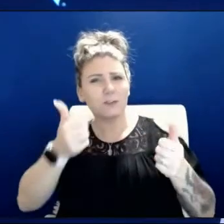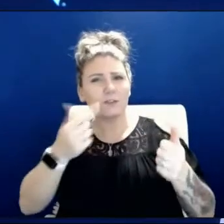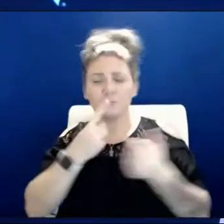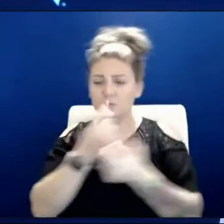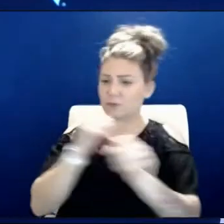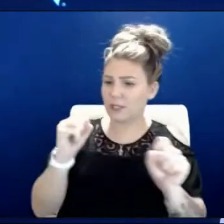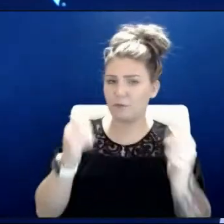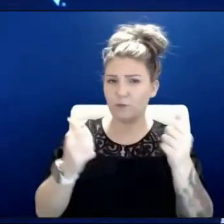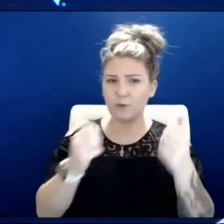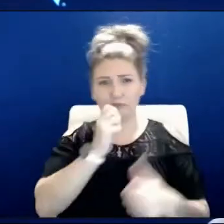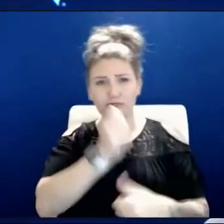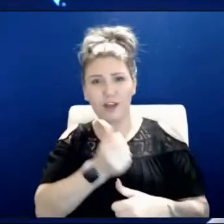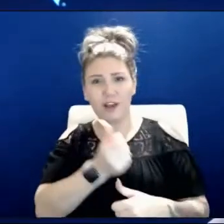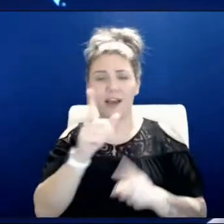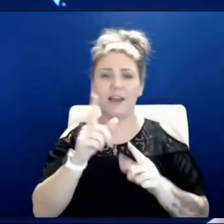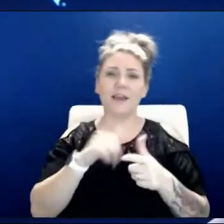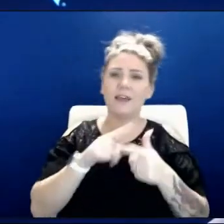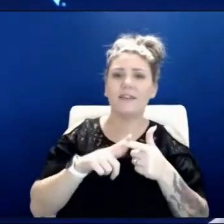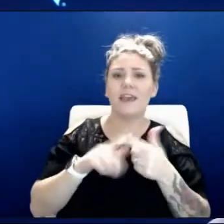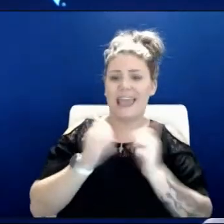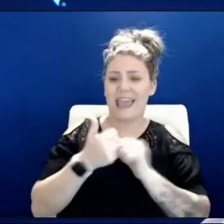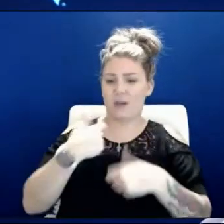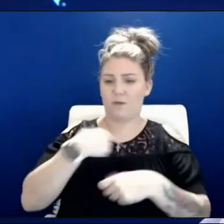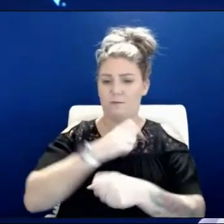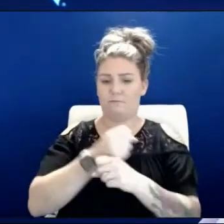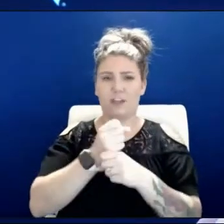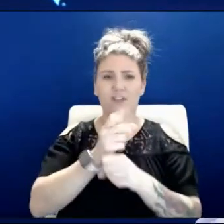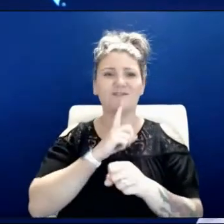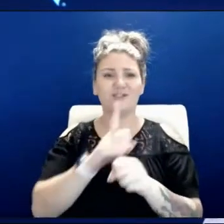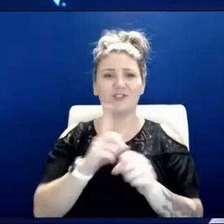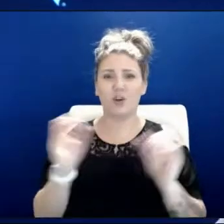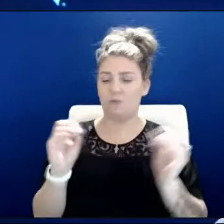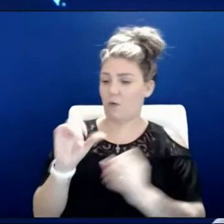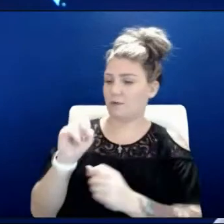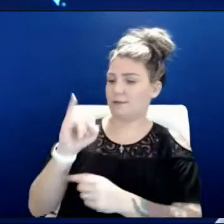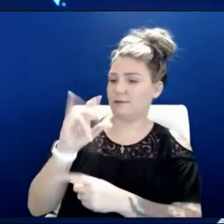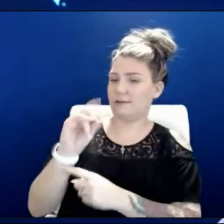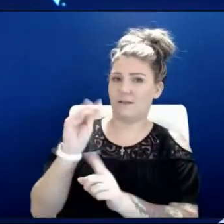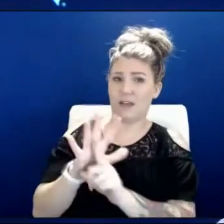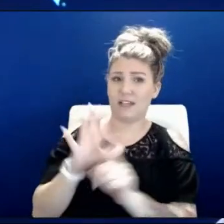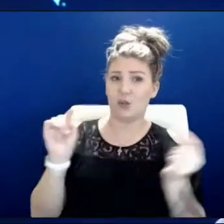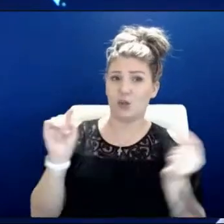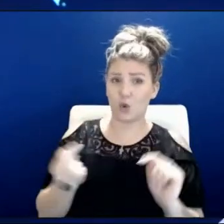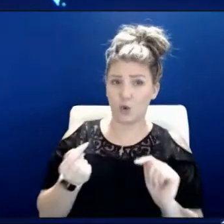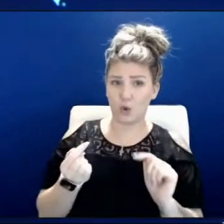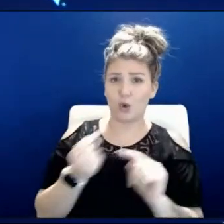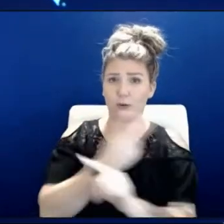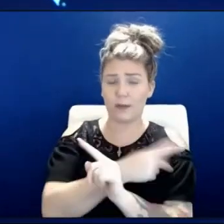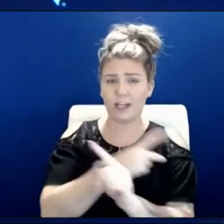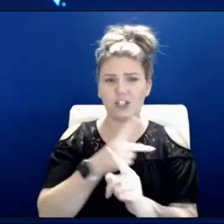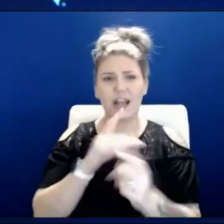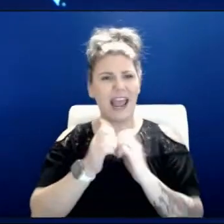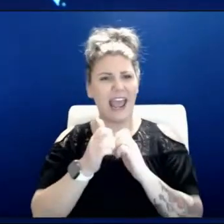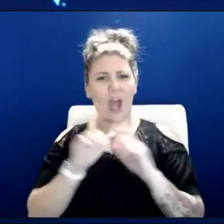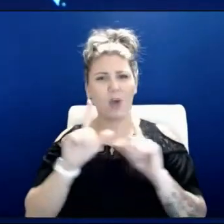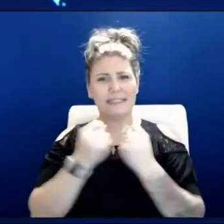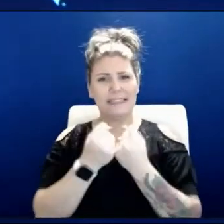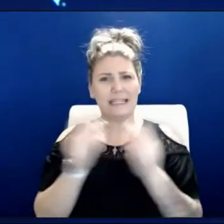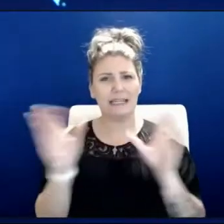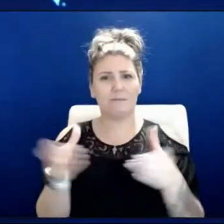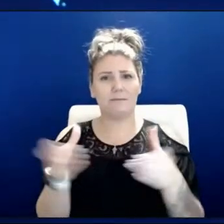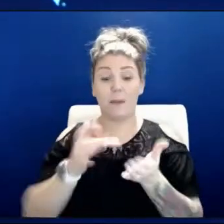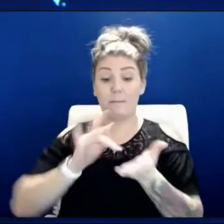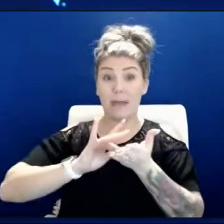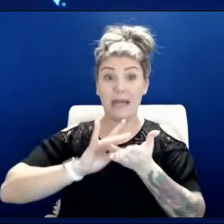when we do, how do we make sure that we don't have side effects that can hurt patients, and how do we do it as a team? Medicine is a team